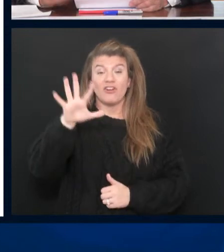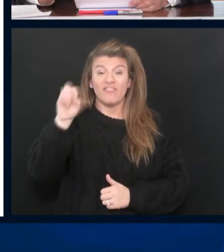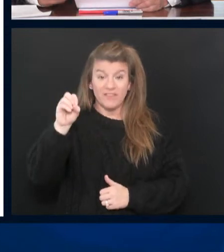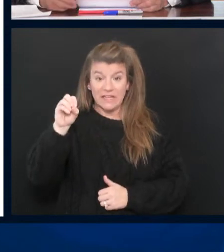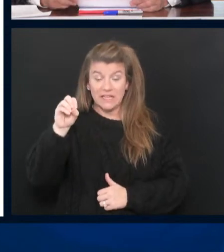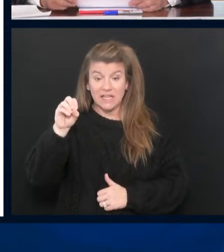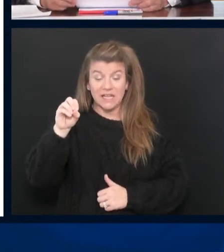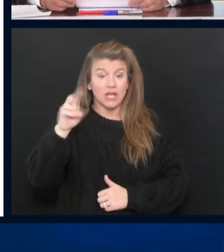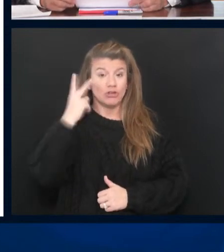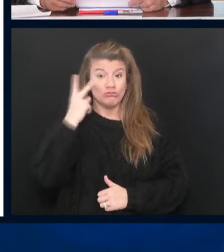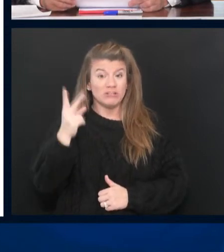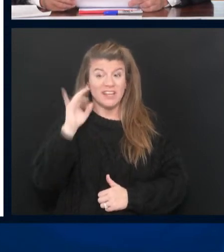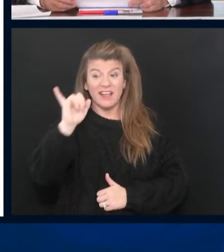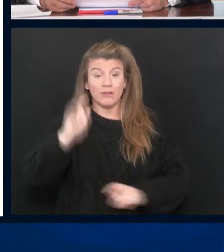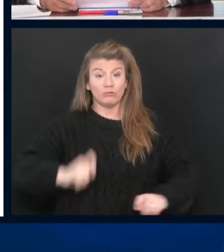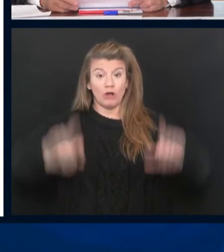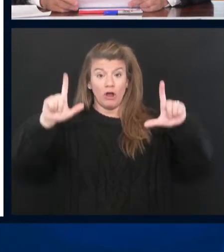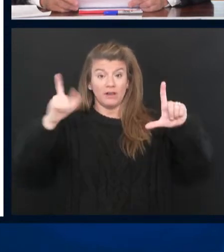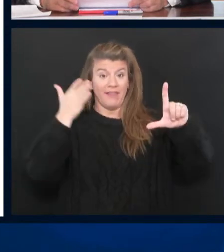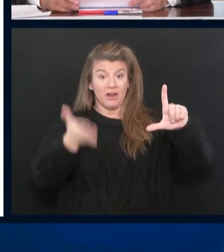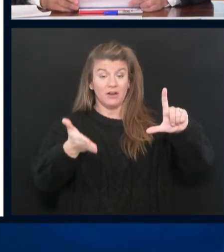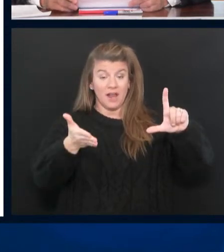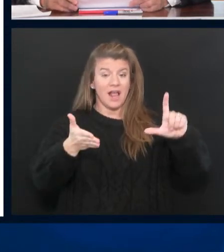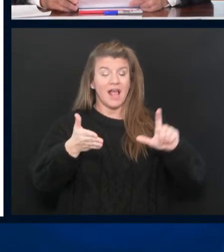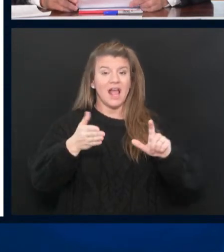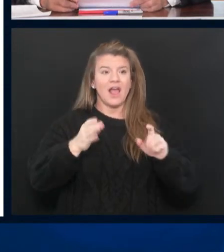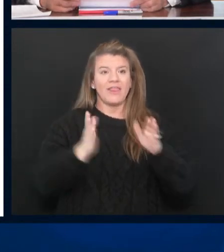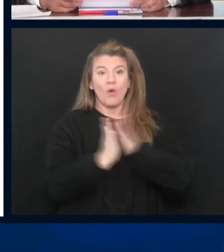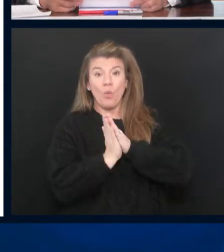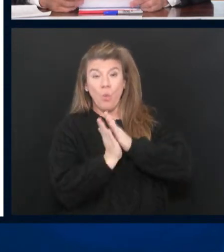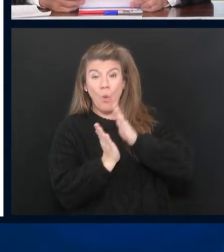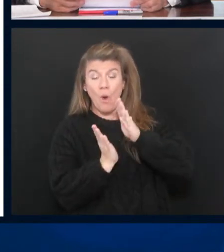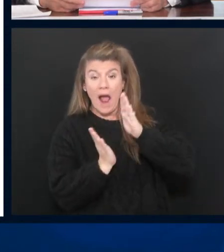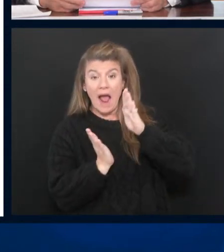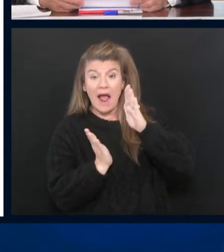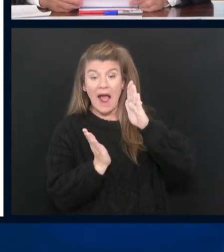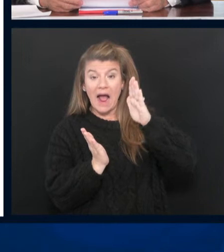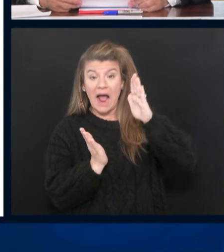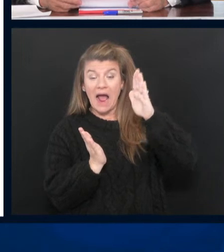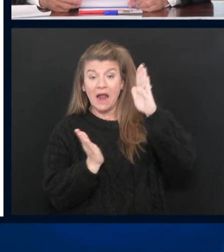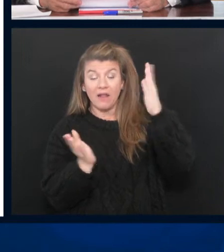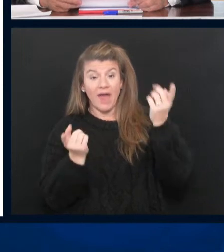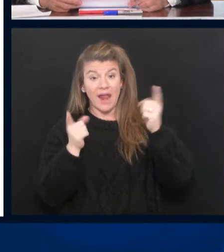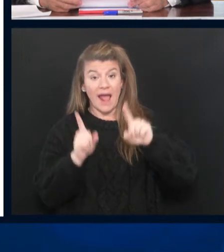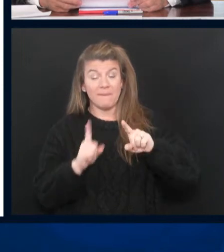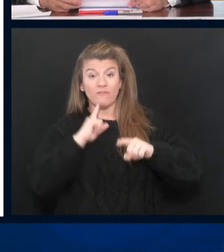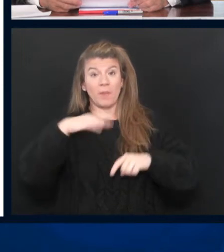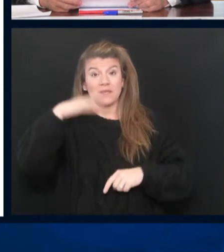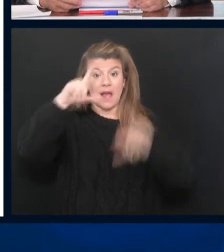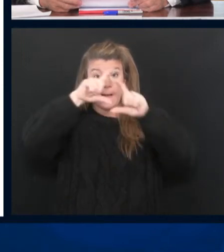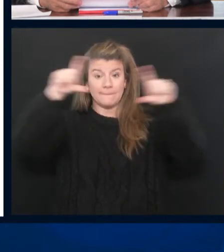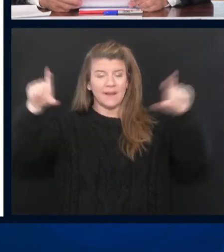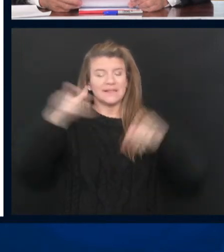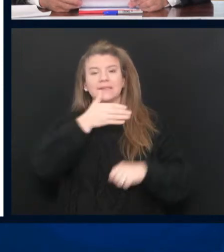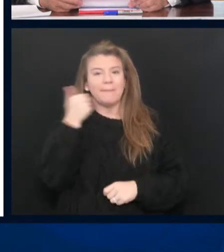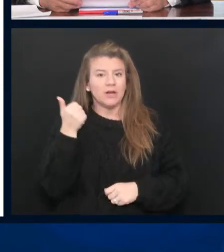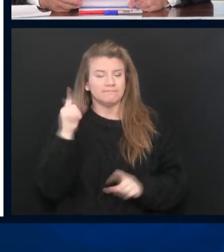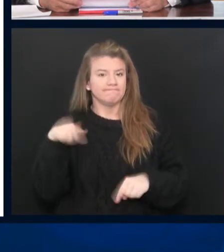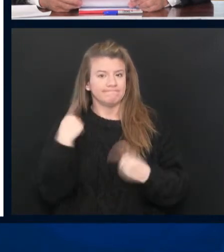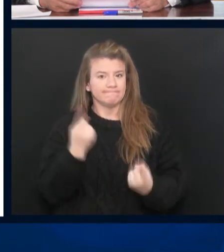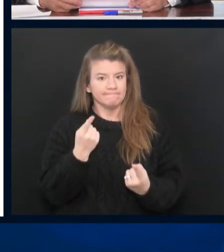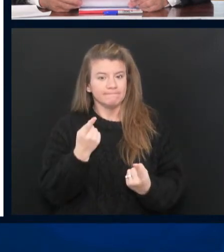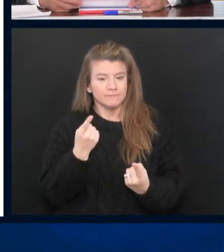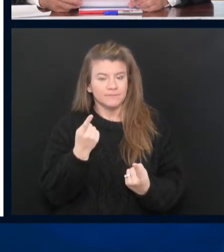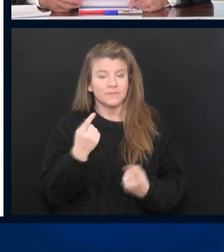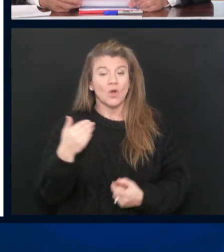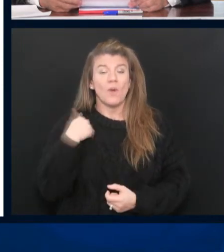140,550. You see the charts up there. The wider that spread gets on that top chart, the better off we are.